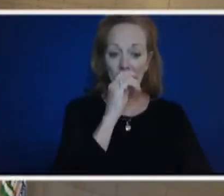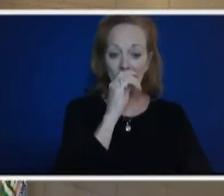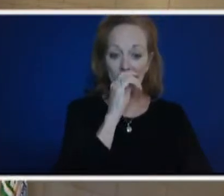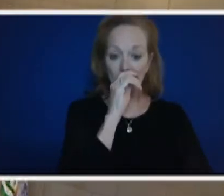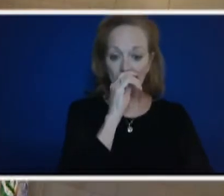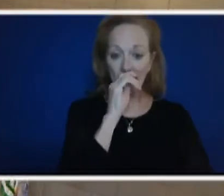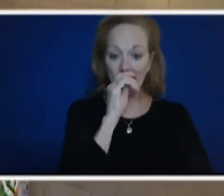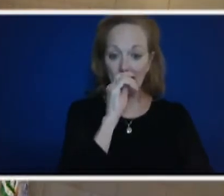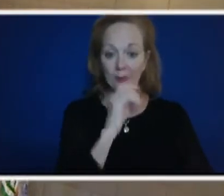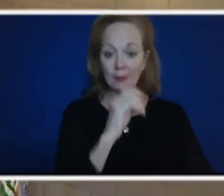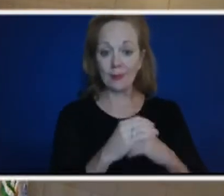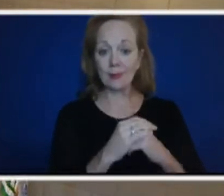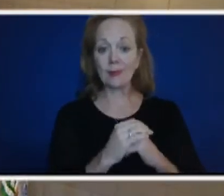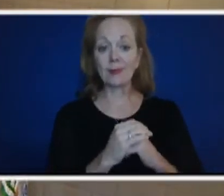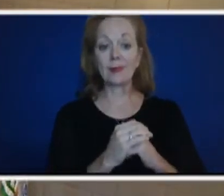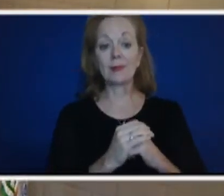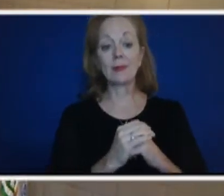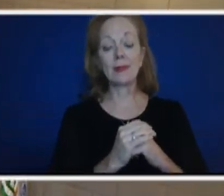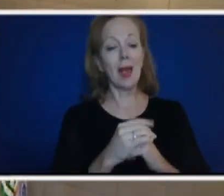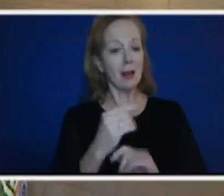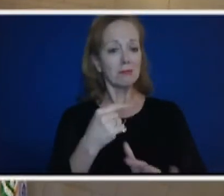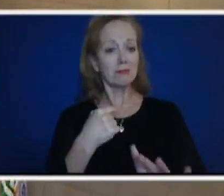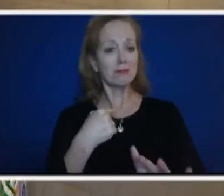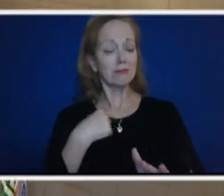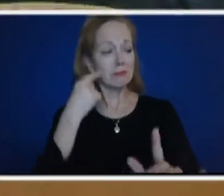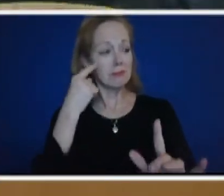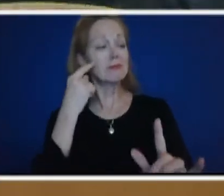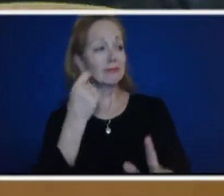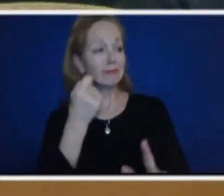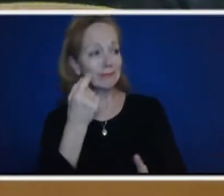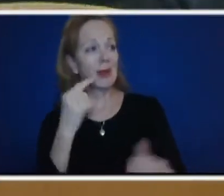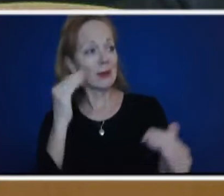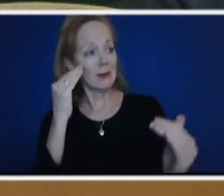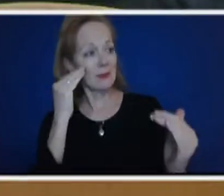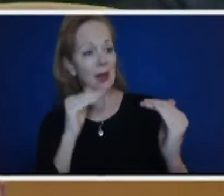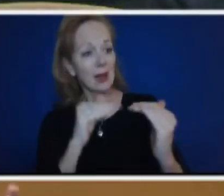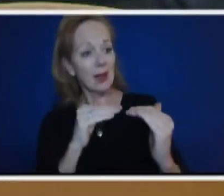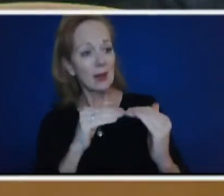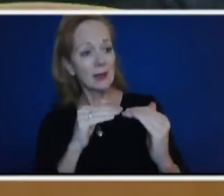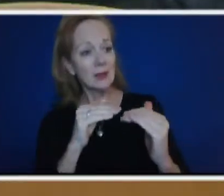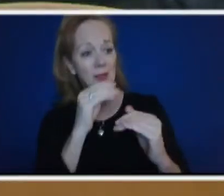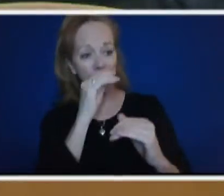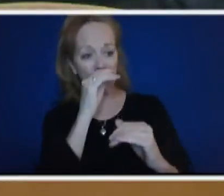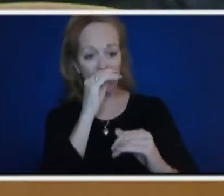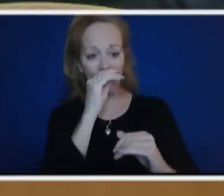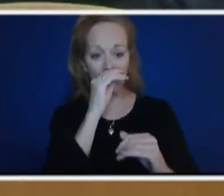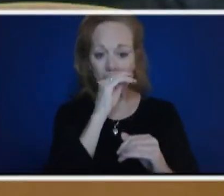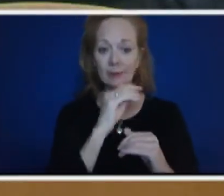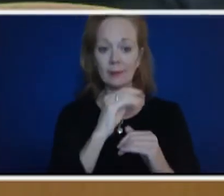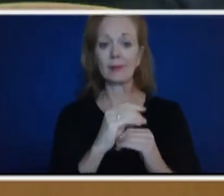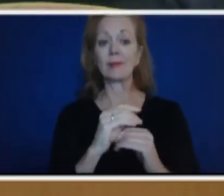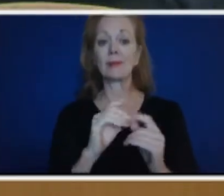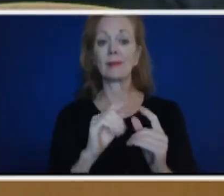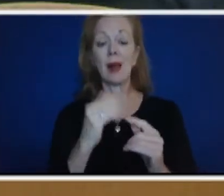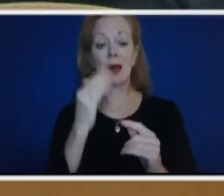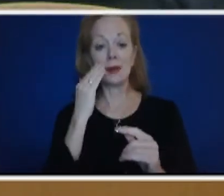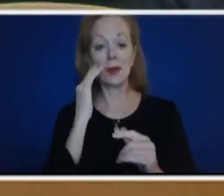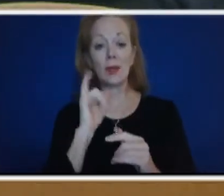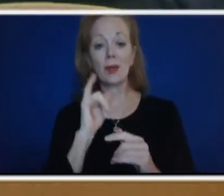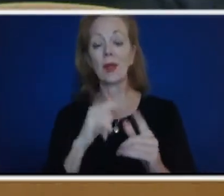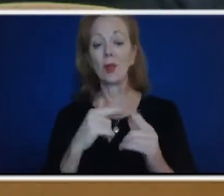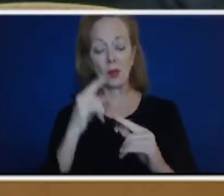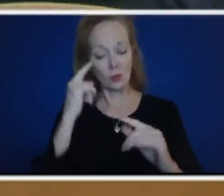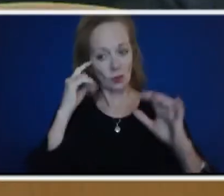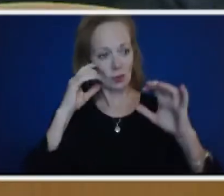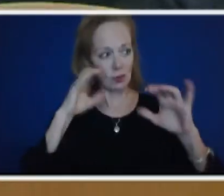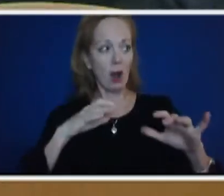Certainly, I think that's fair. I'd say we mail to our mailing, the sign is posted, but I know they were just as shocked